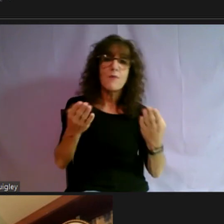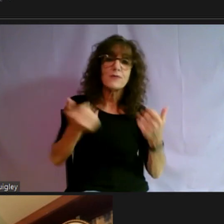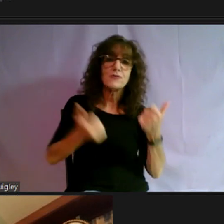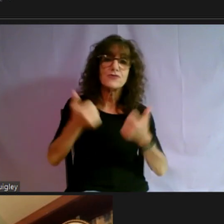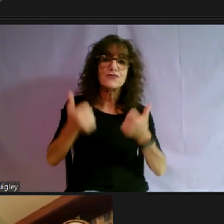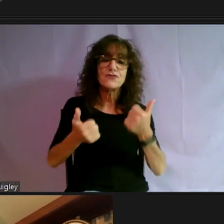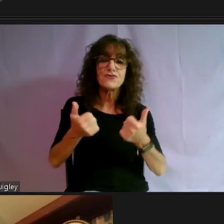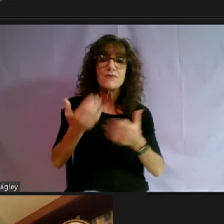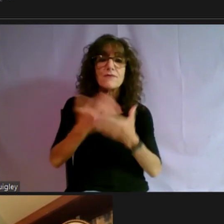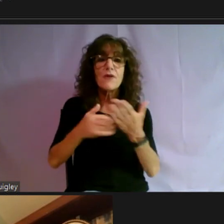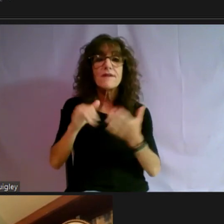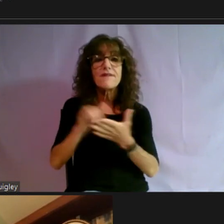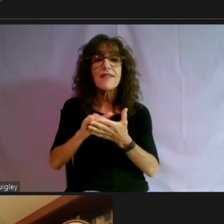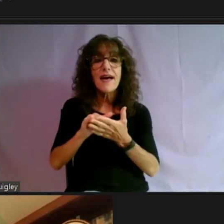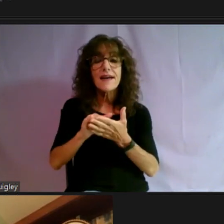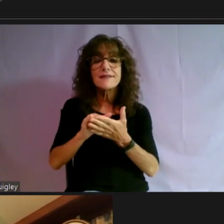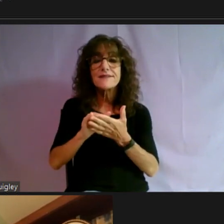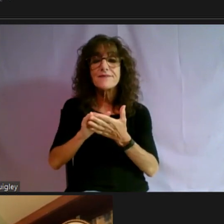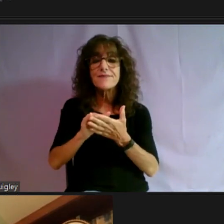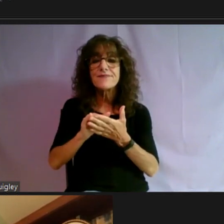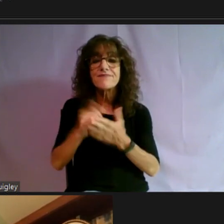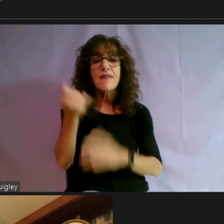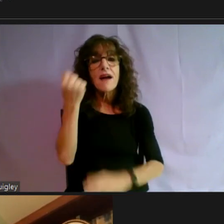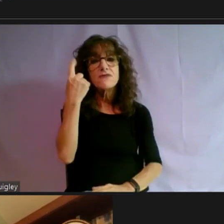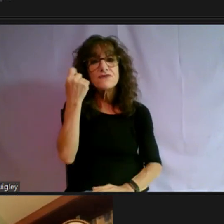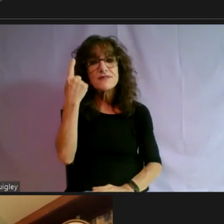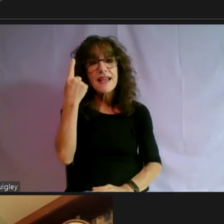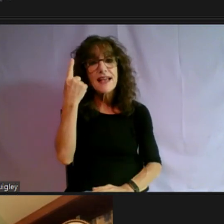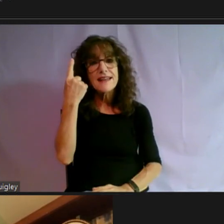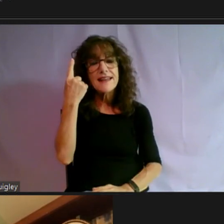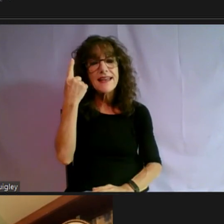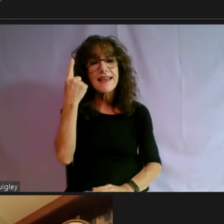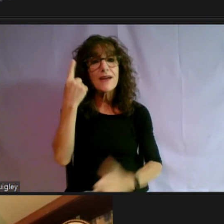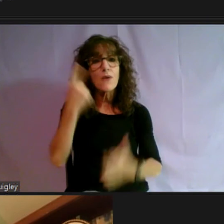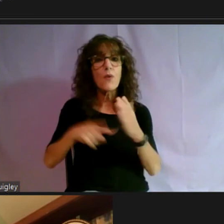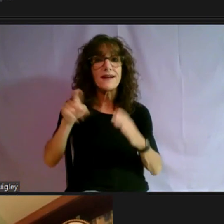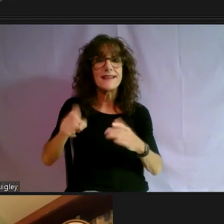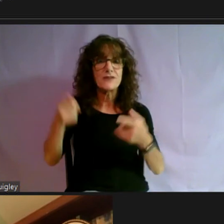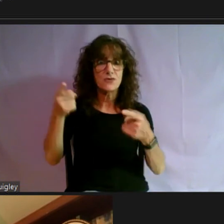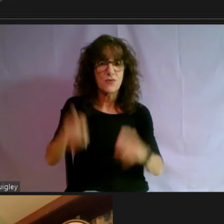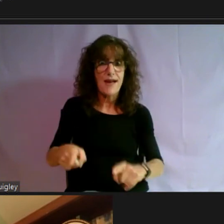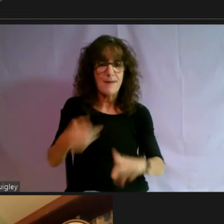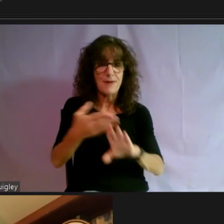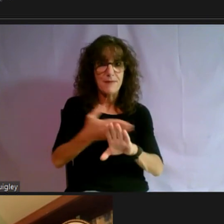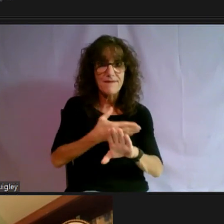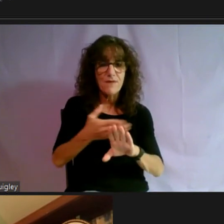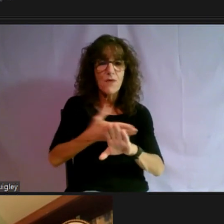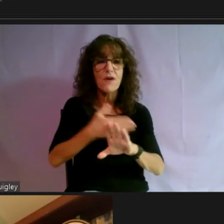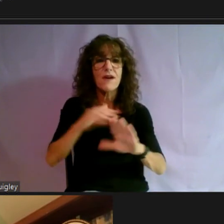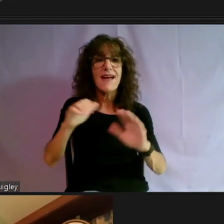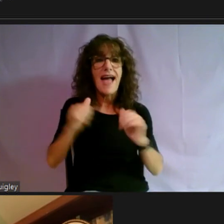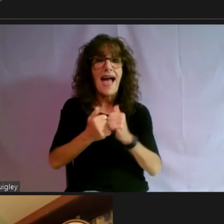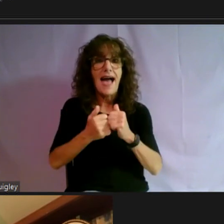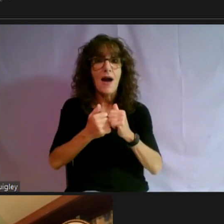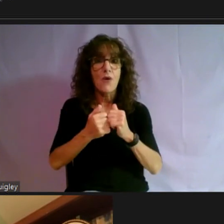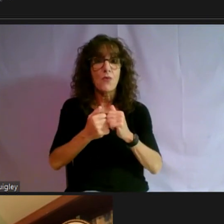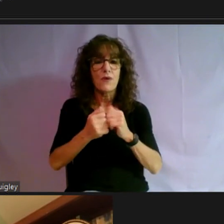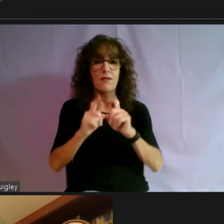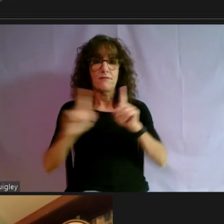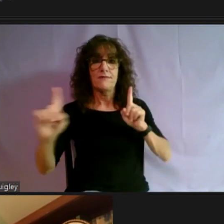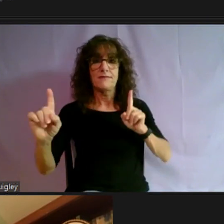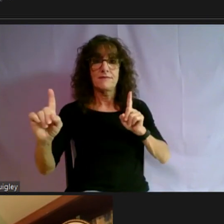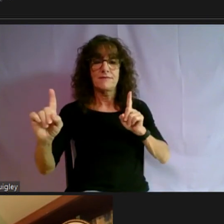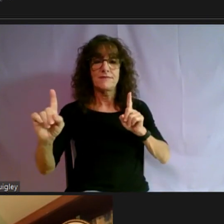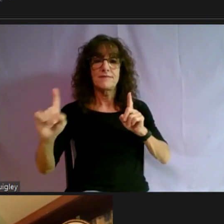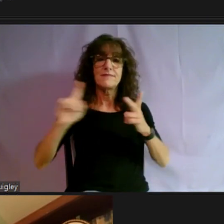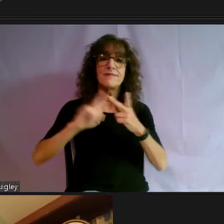Part of that is understanding the steps that need to take place. So how are you going to maintain the distancing? What do you need to do to